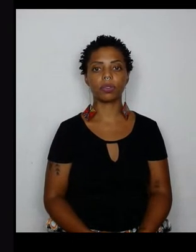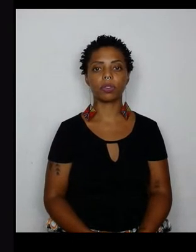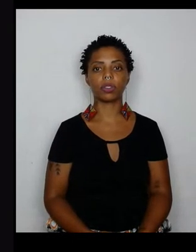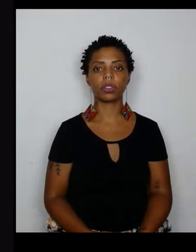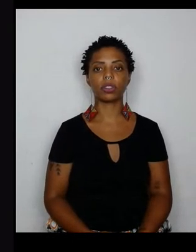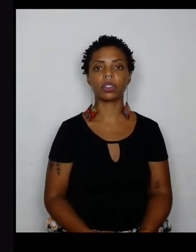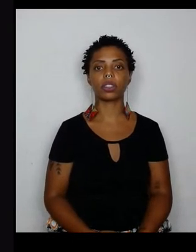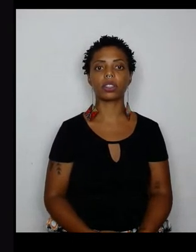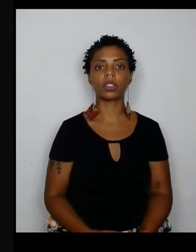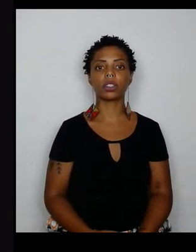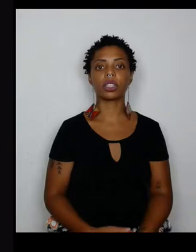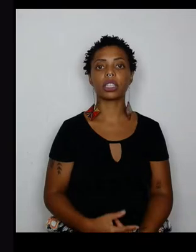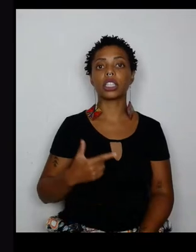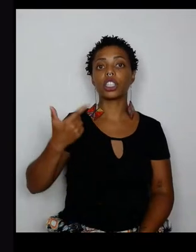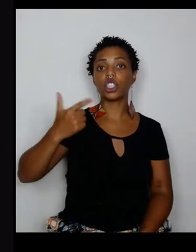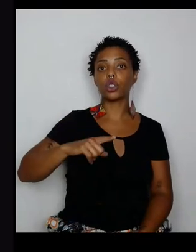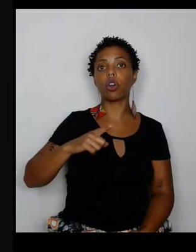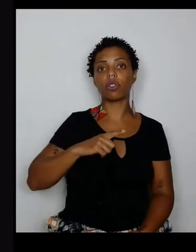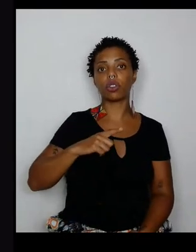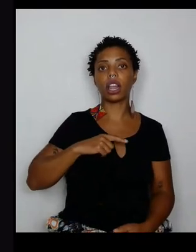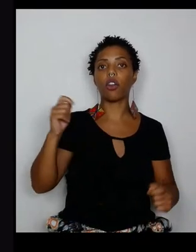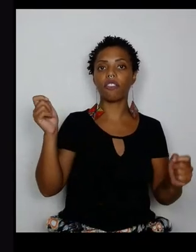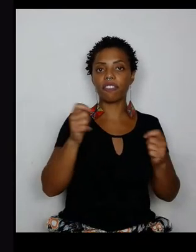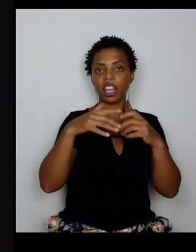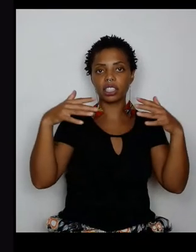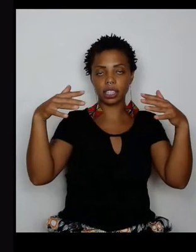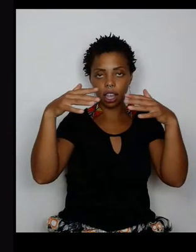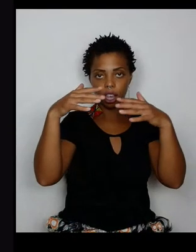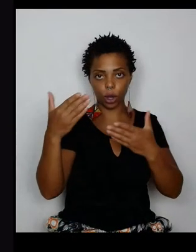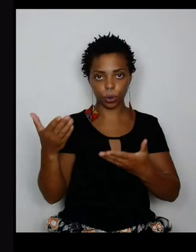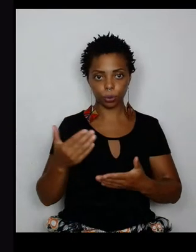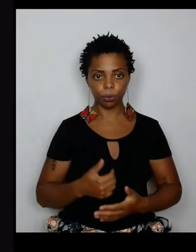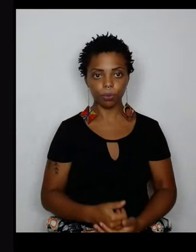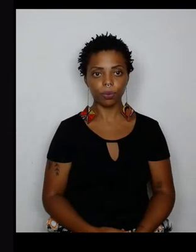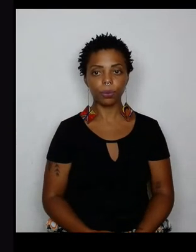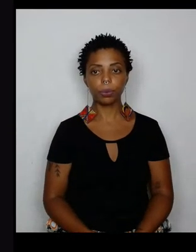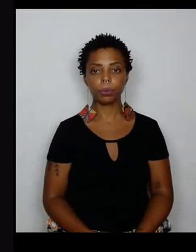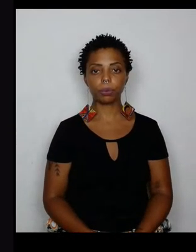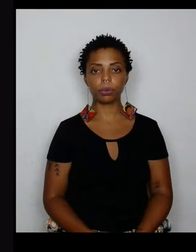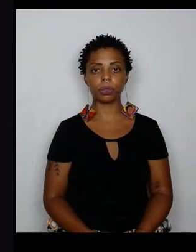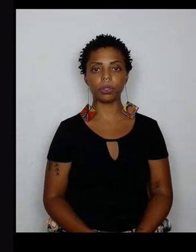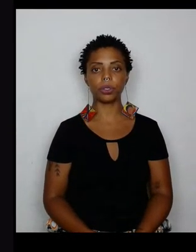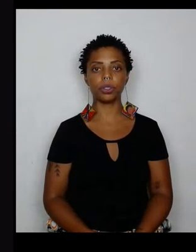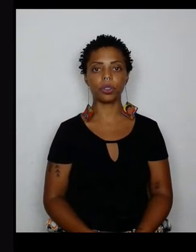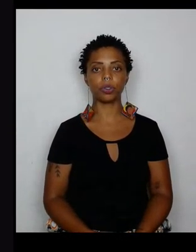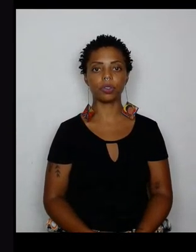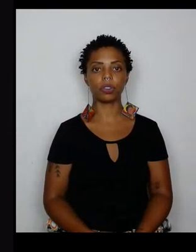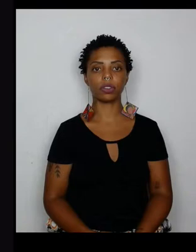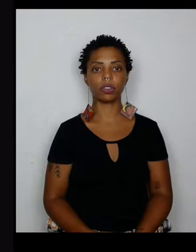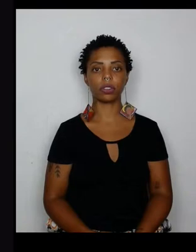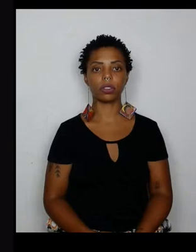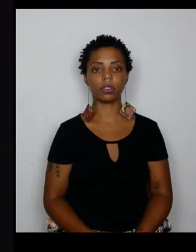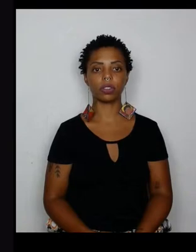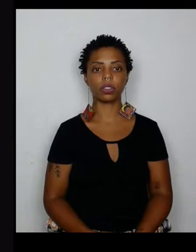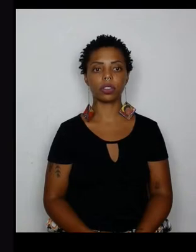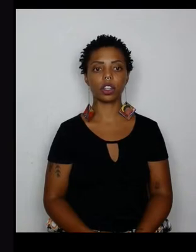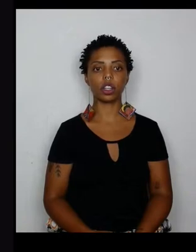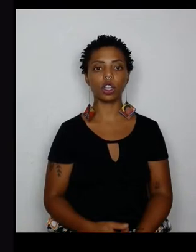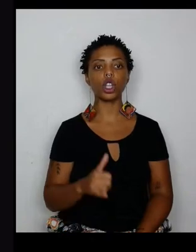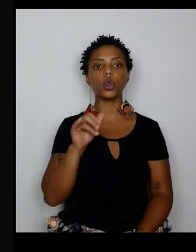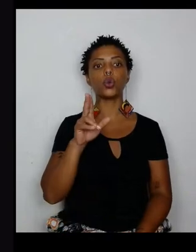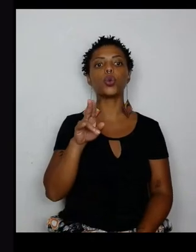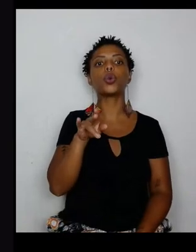yuki kihara who we just we're looking at has created a number of works which uh in which she has